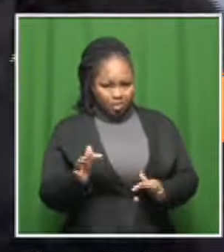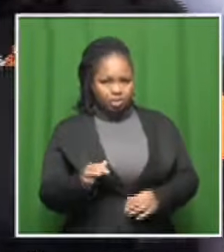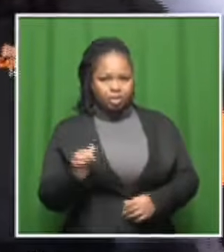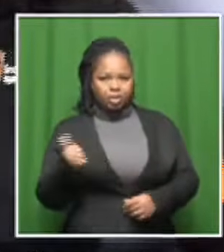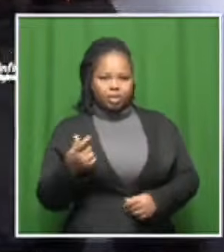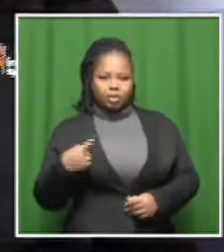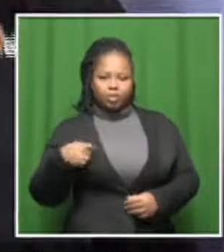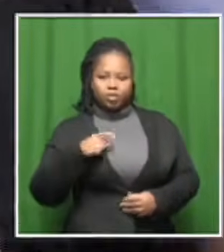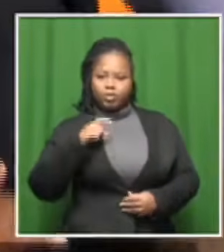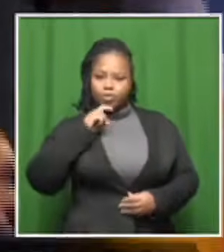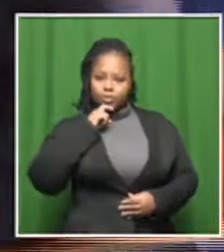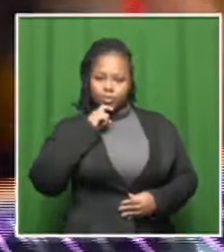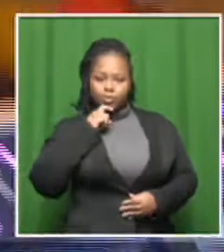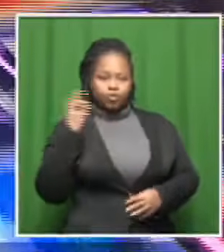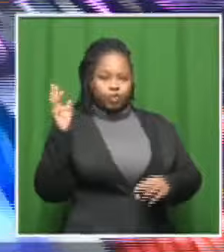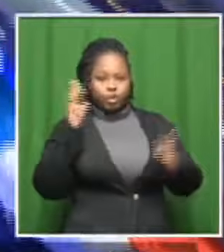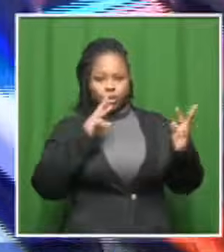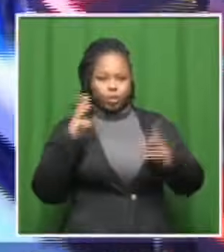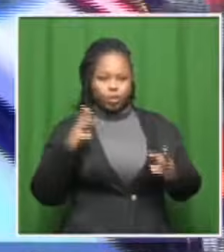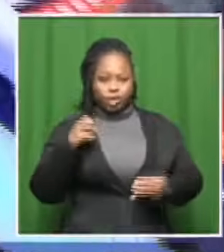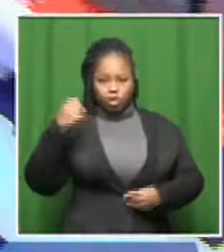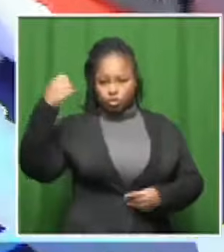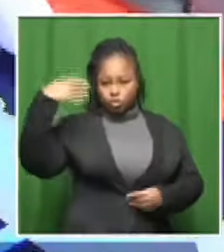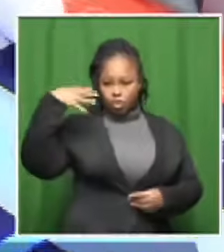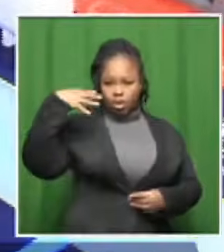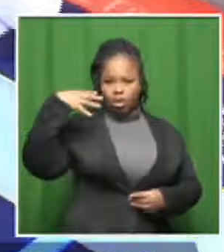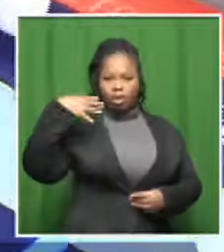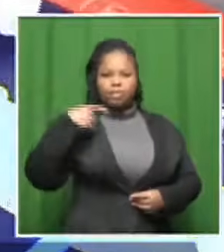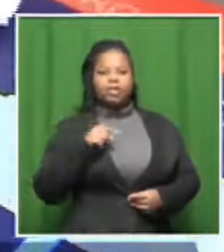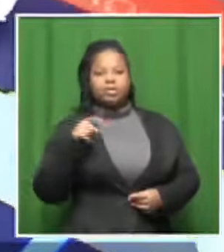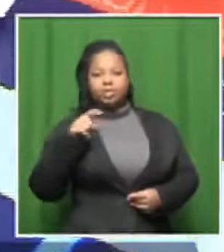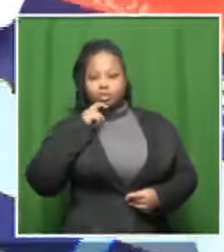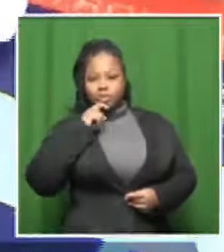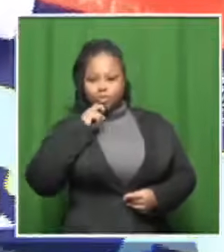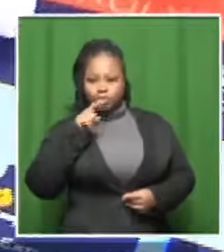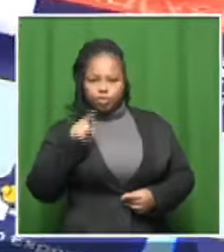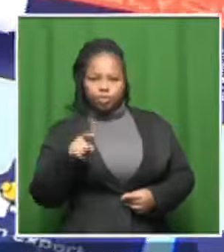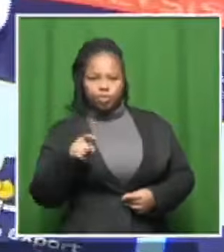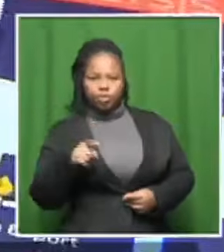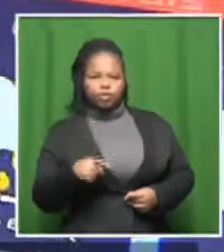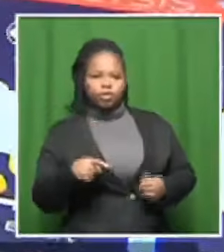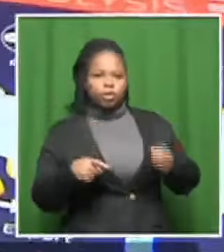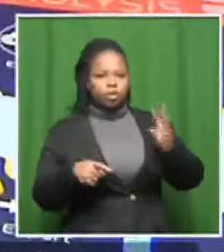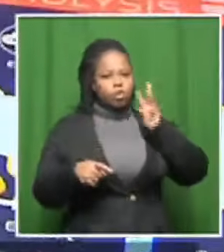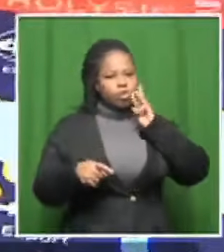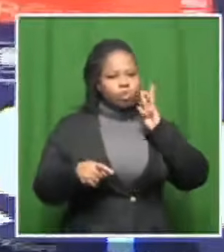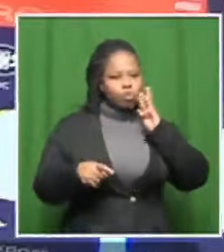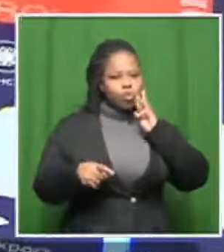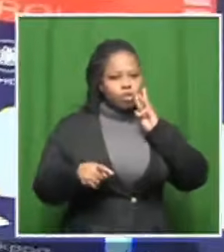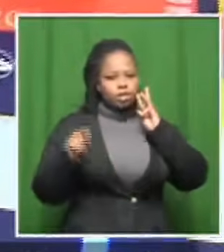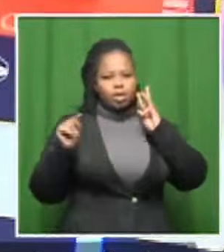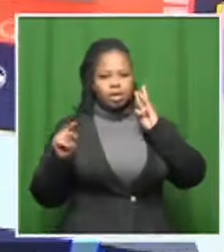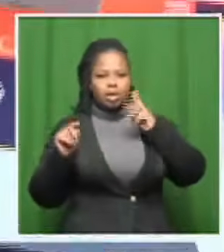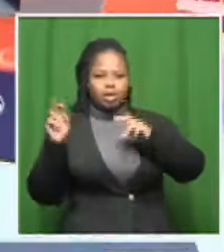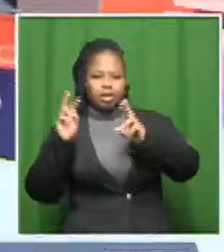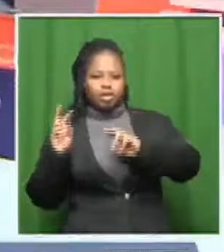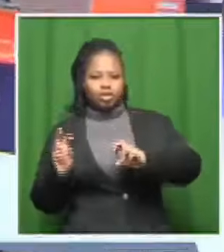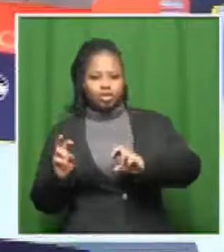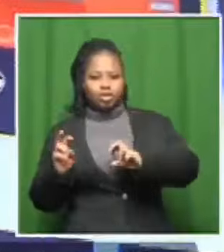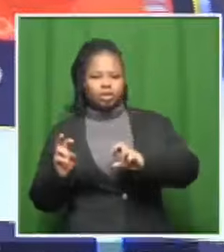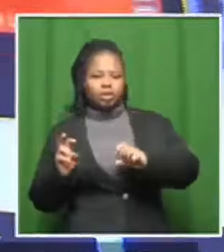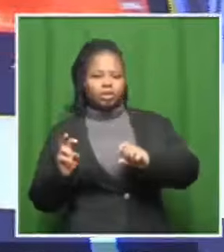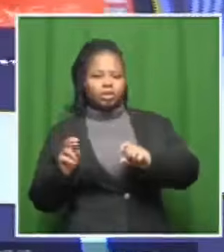and solar as a source of green energy source to split water during electrolysis process into hydrogen